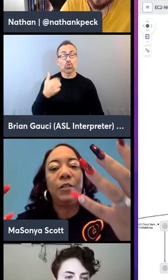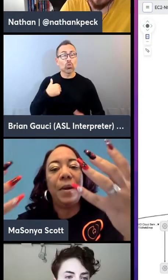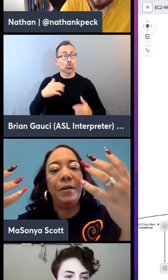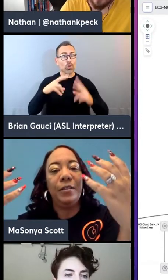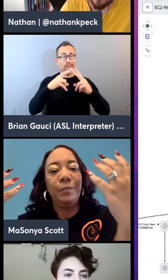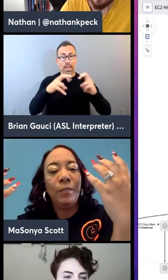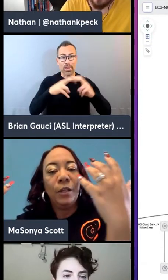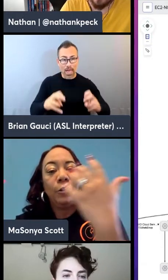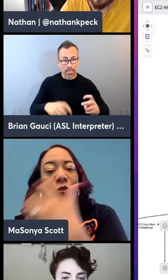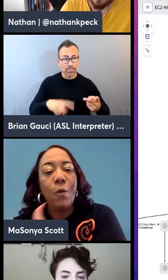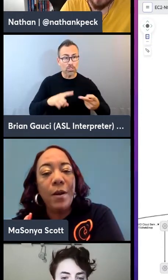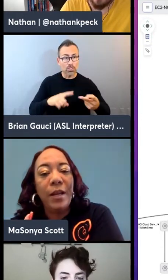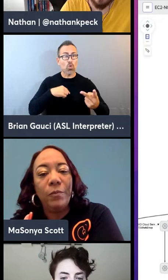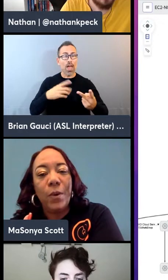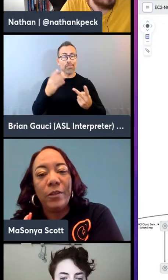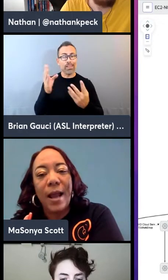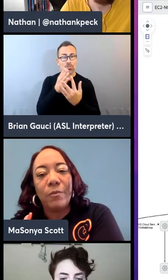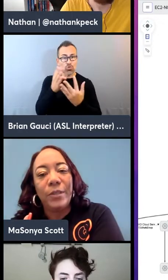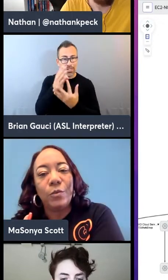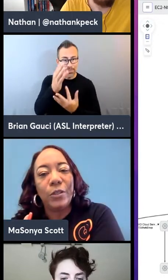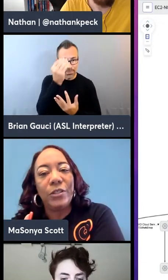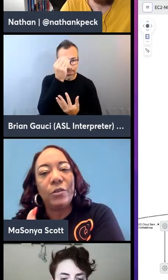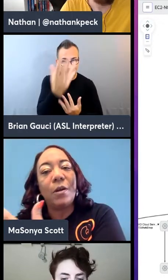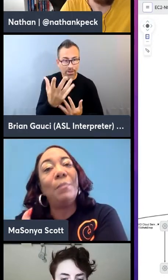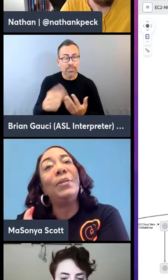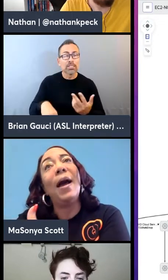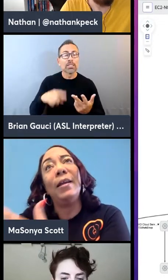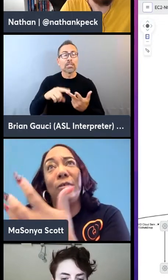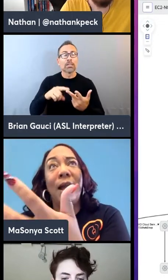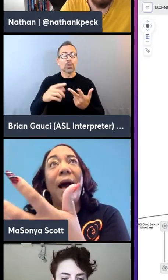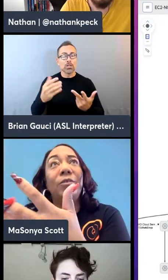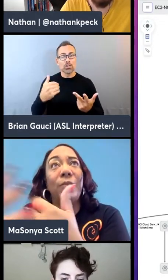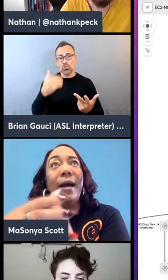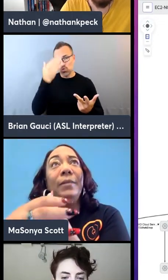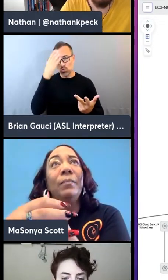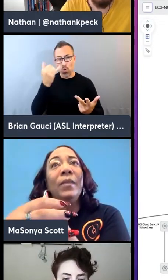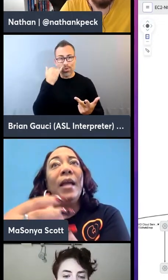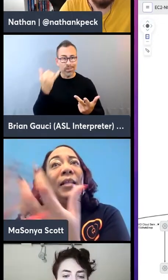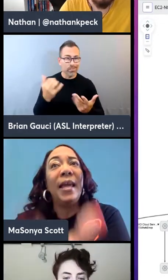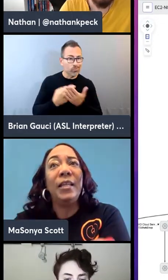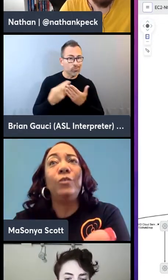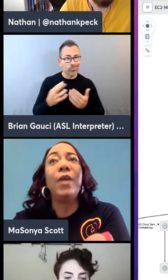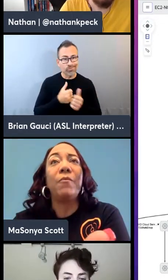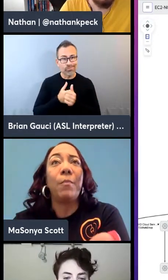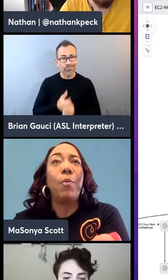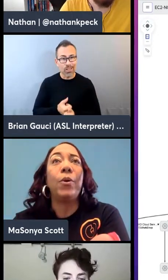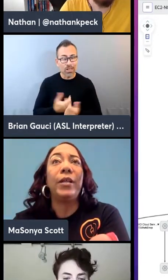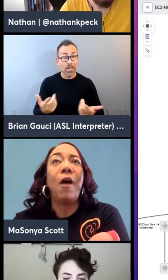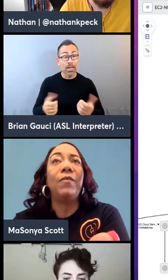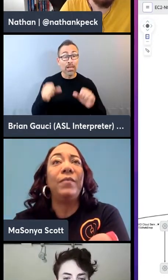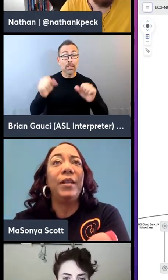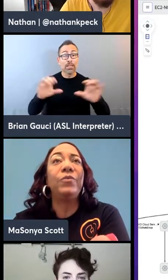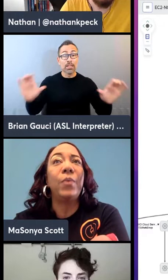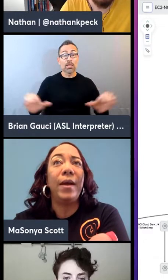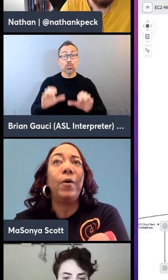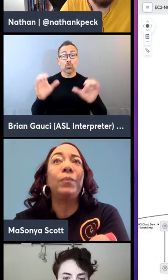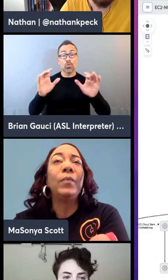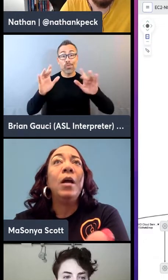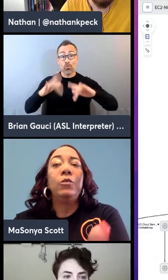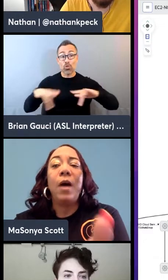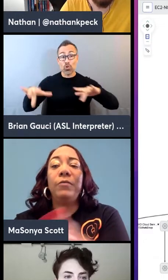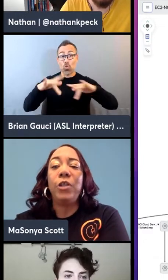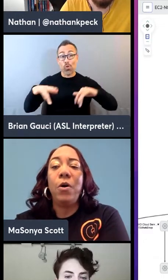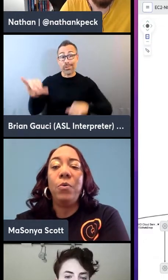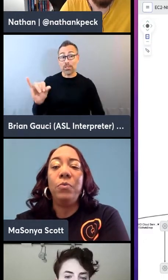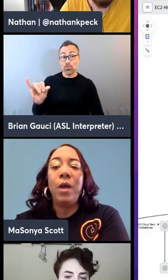that transparency, you're showing whether or not resources are compliant or not, right? And then they can do that reporting off of it as well.